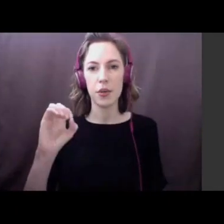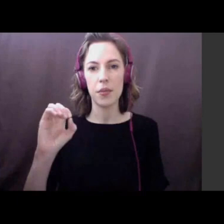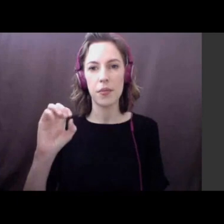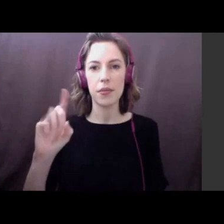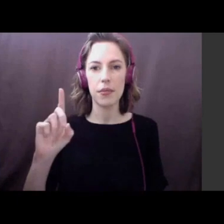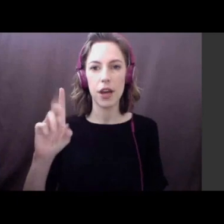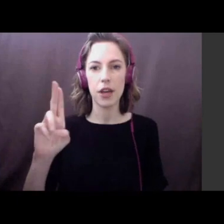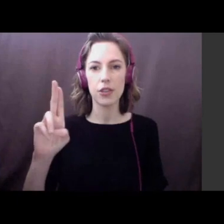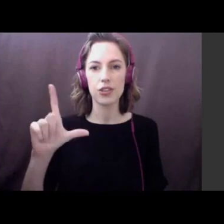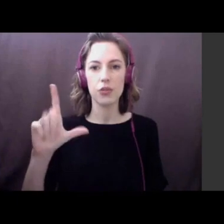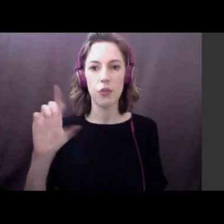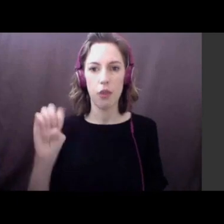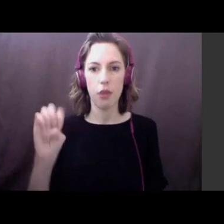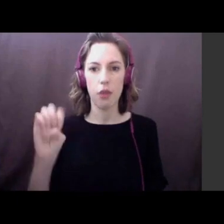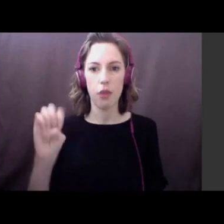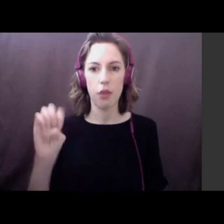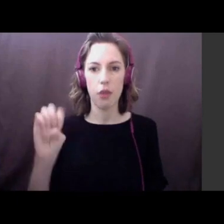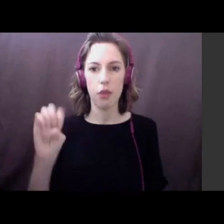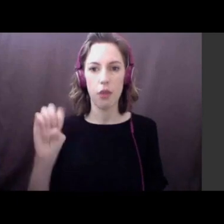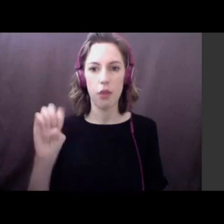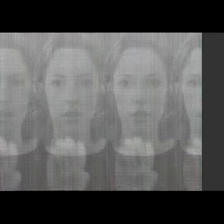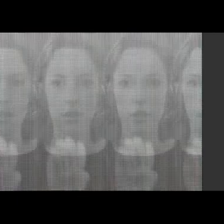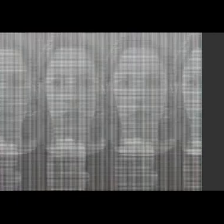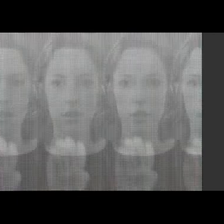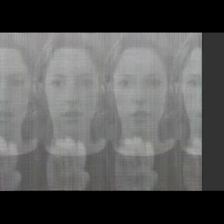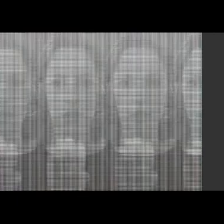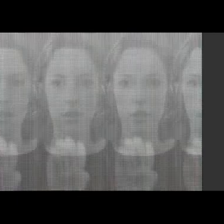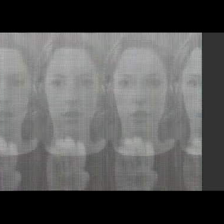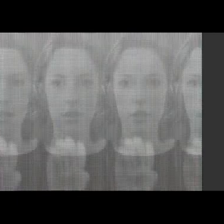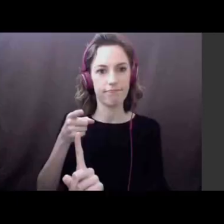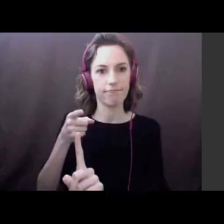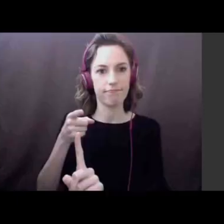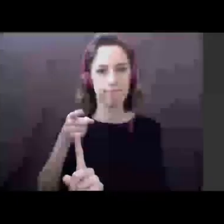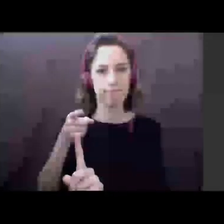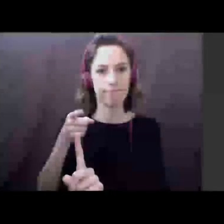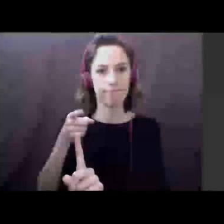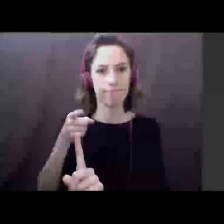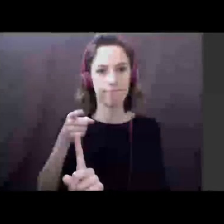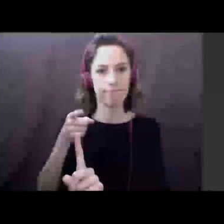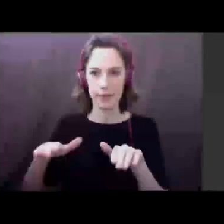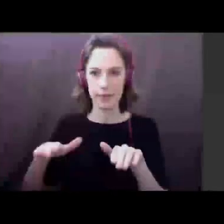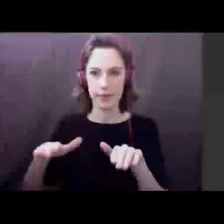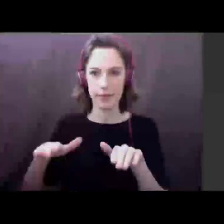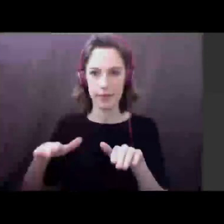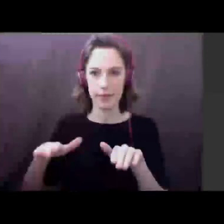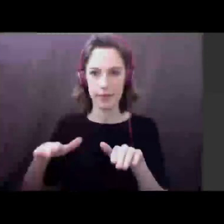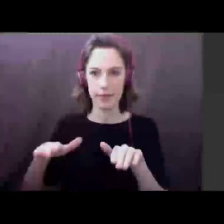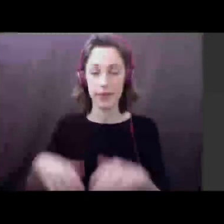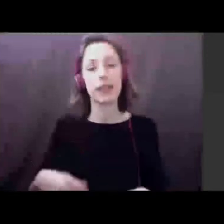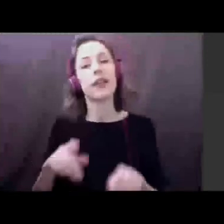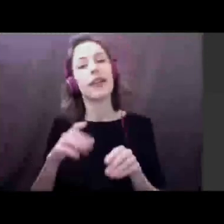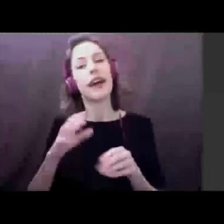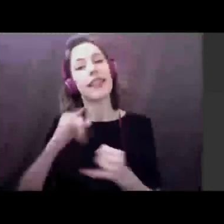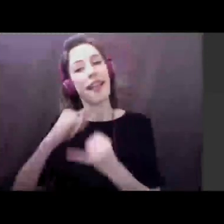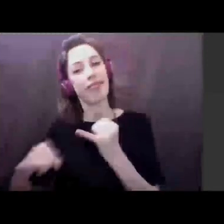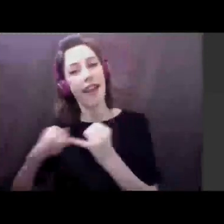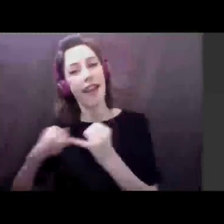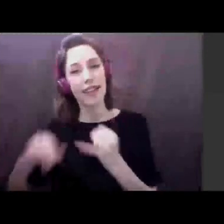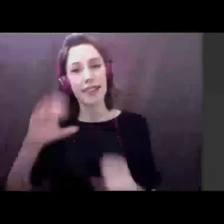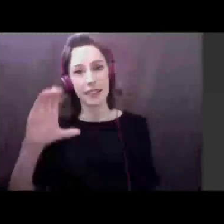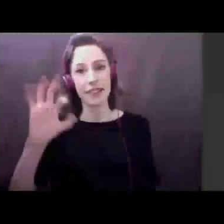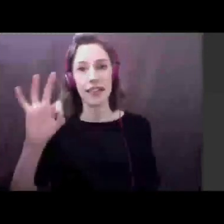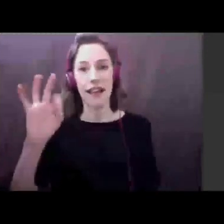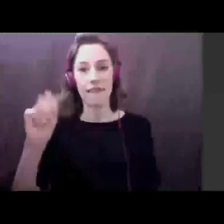Mitch said, in certain ways because we have a different respondent in a different type of setting. Next slide.